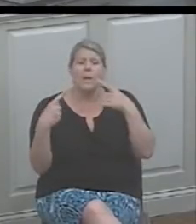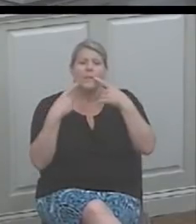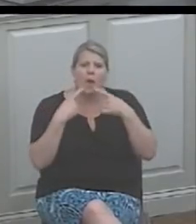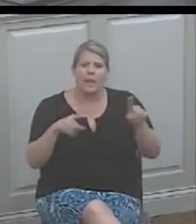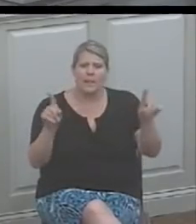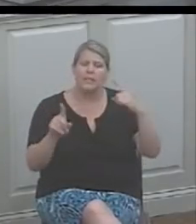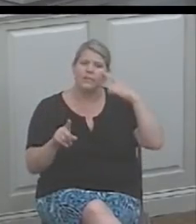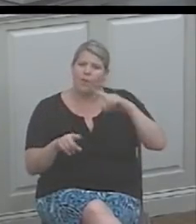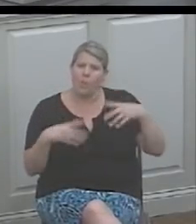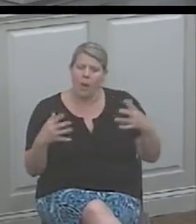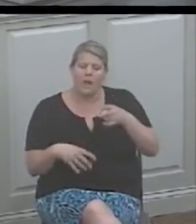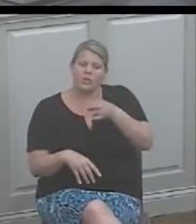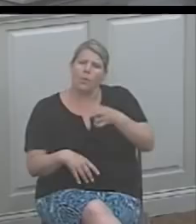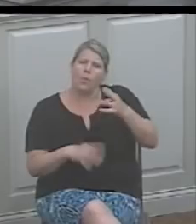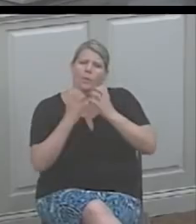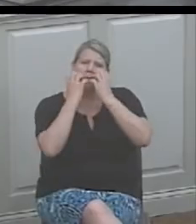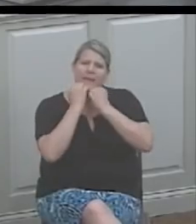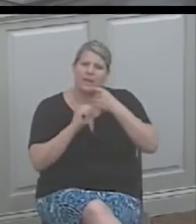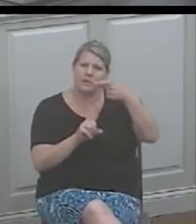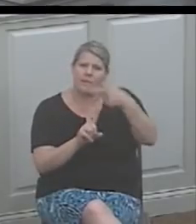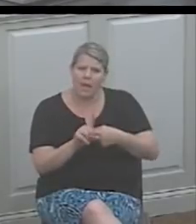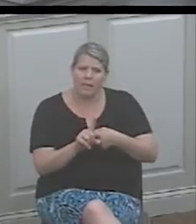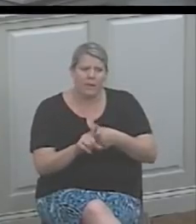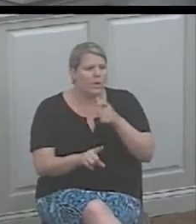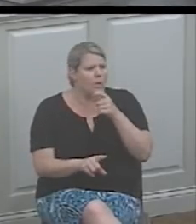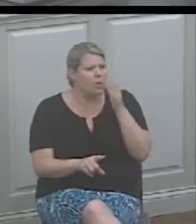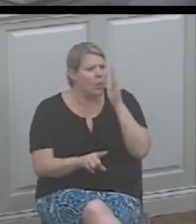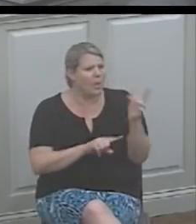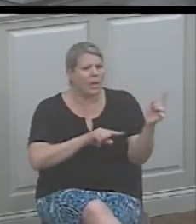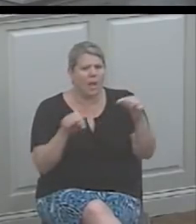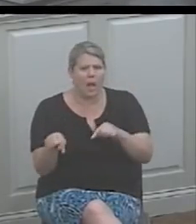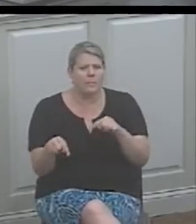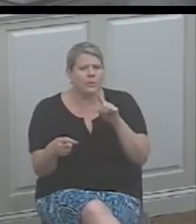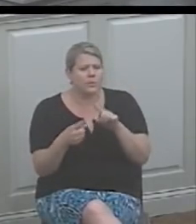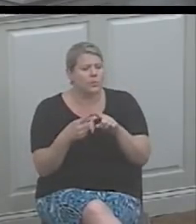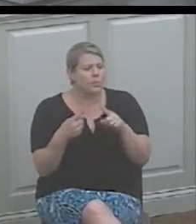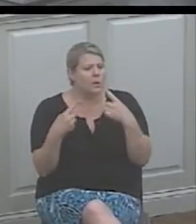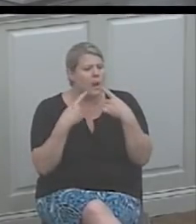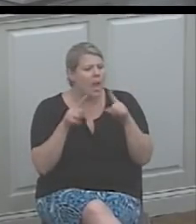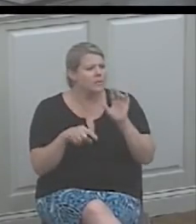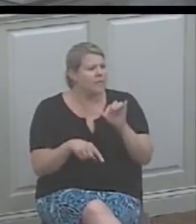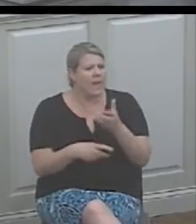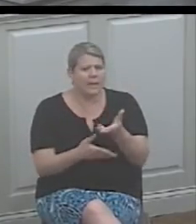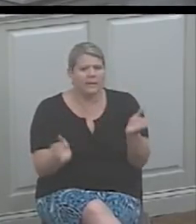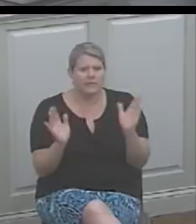proclamation for the Historic Preservation Month. Who's coming up from the Boyle Landmark Trust?